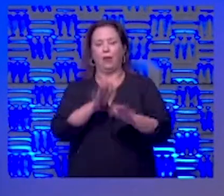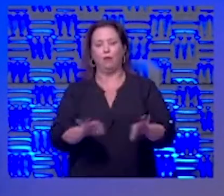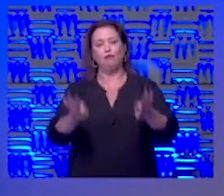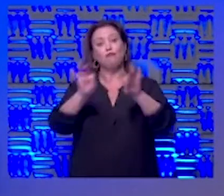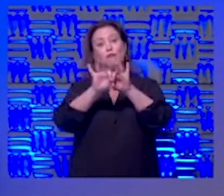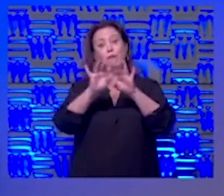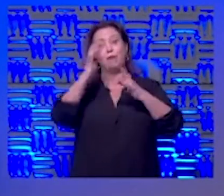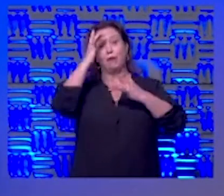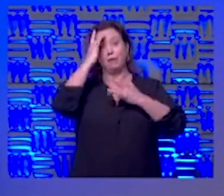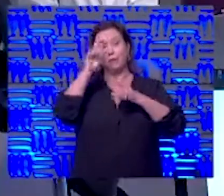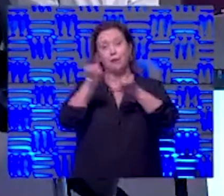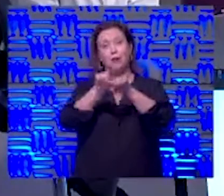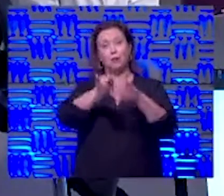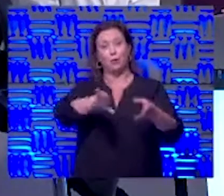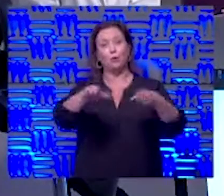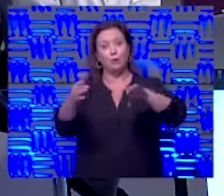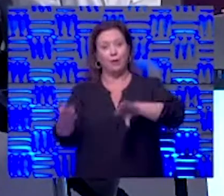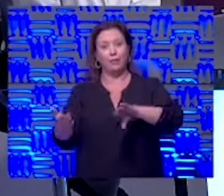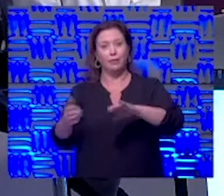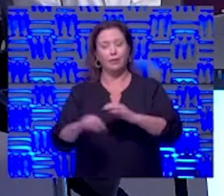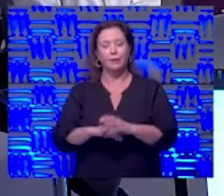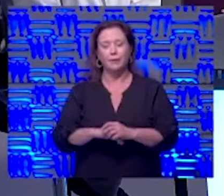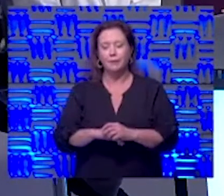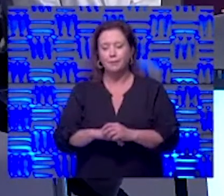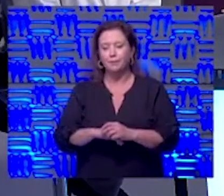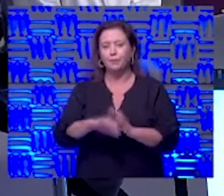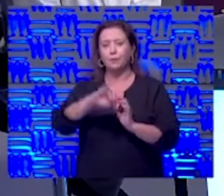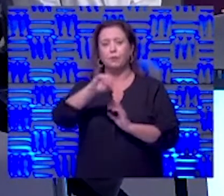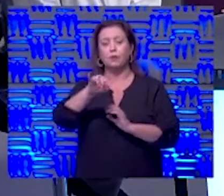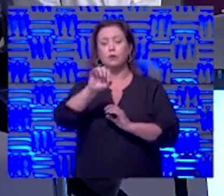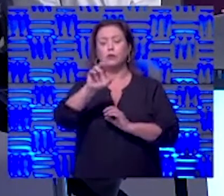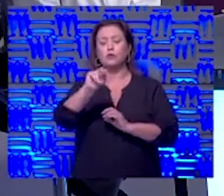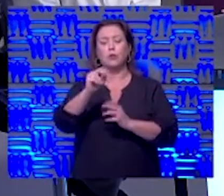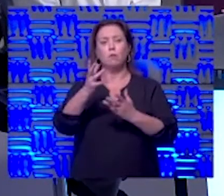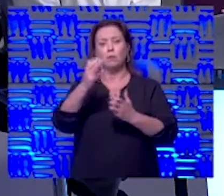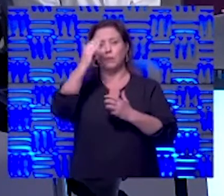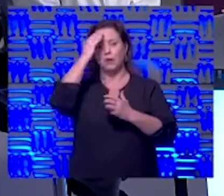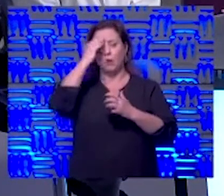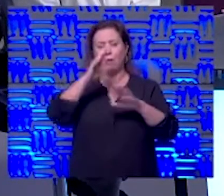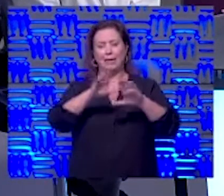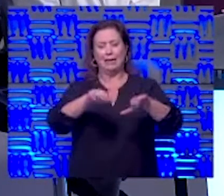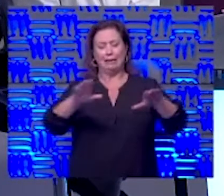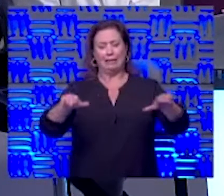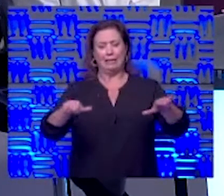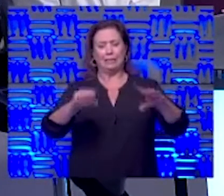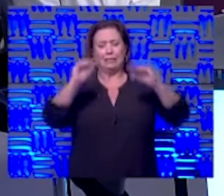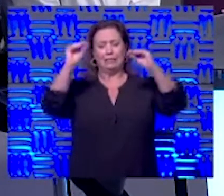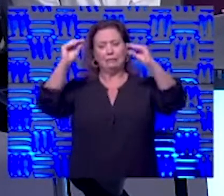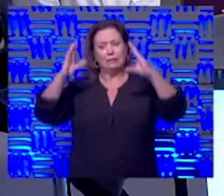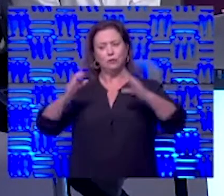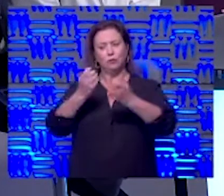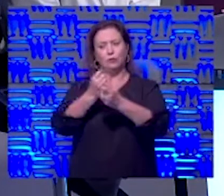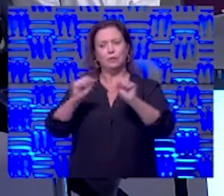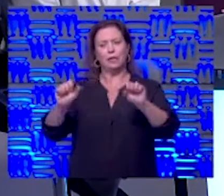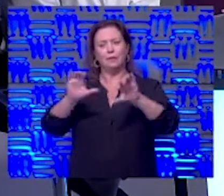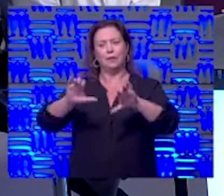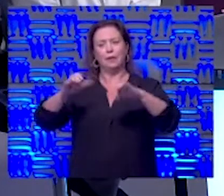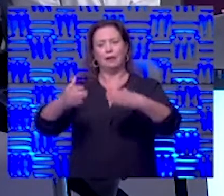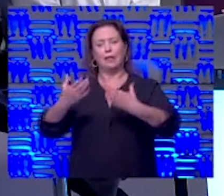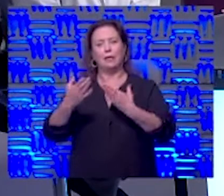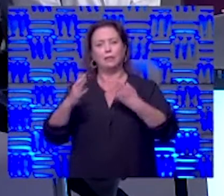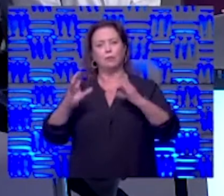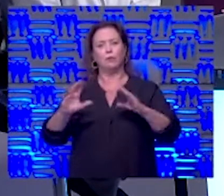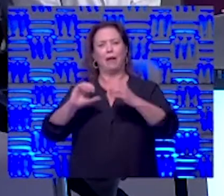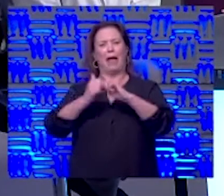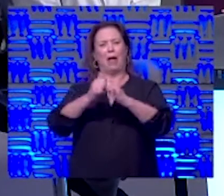death. Bob? Gene says, we've been talking a lot about how to keep kids and teachers safe in the classroom. How would you